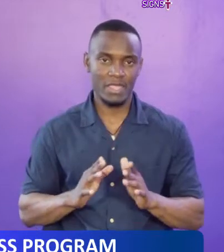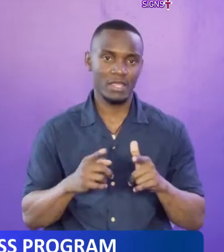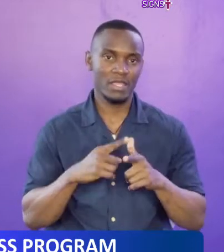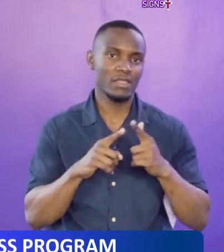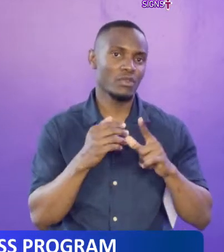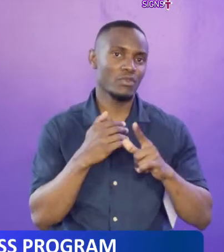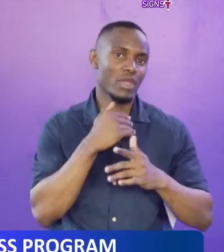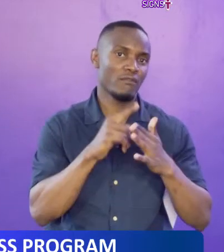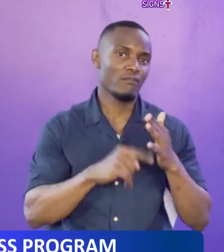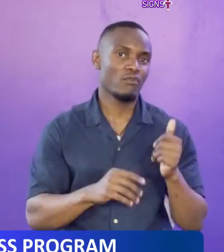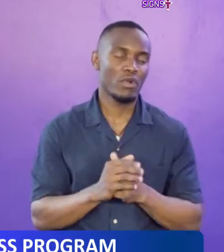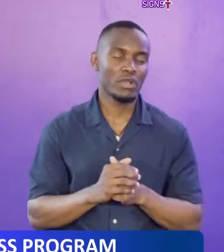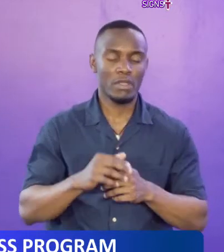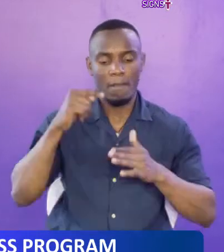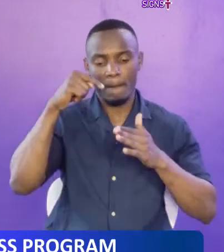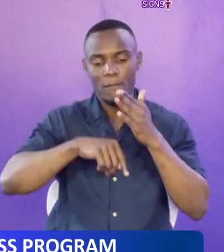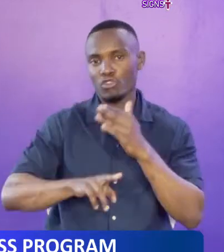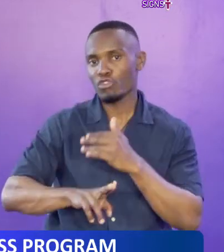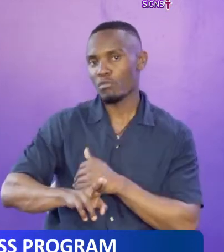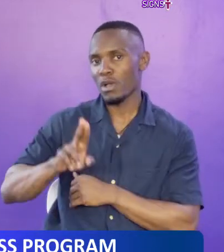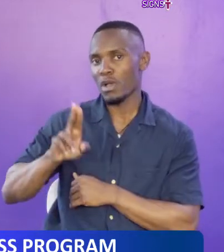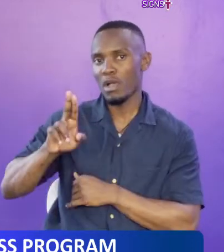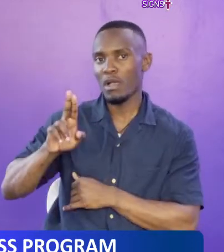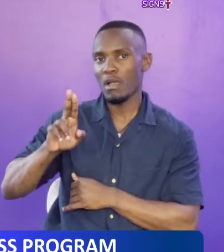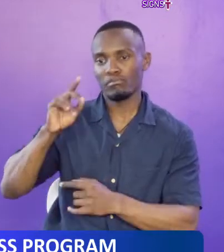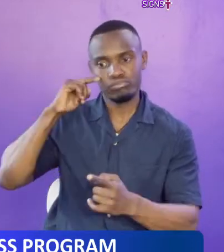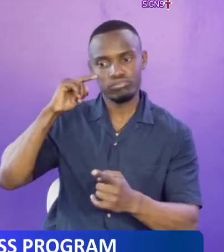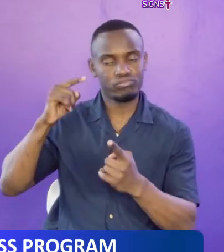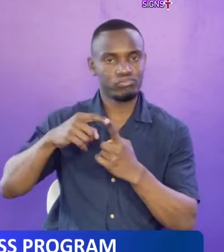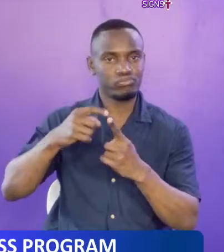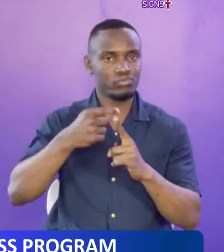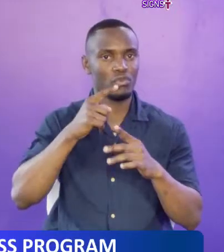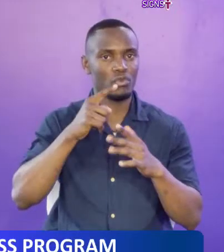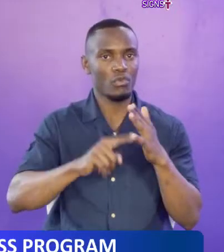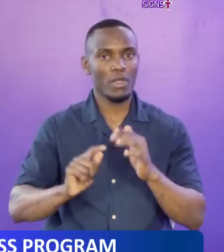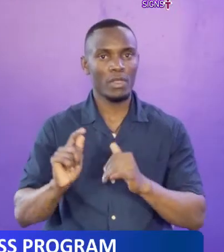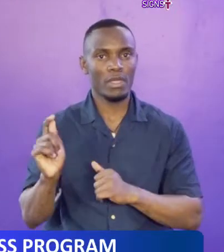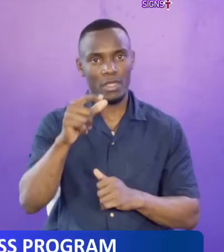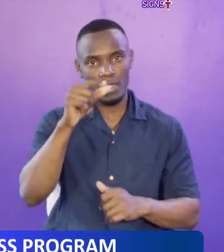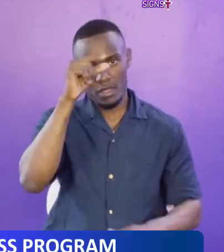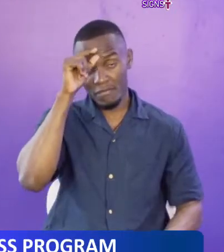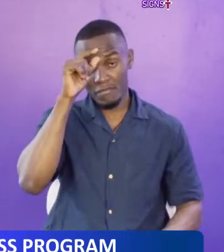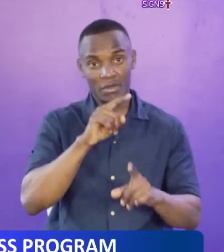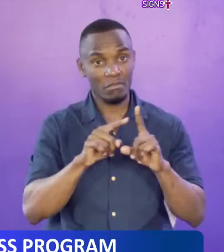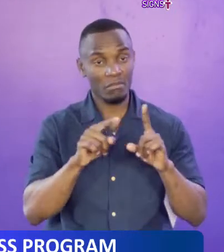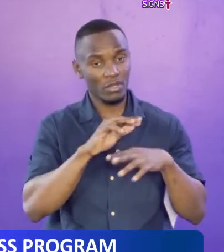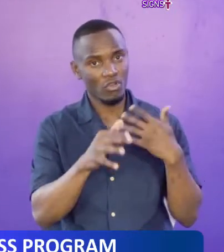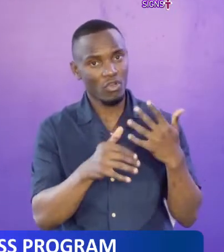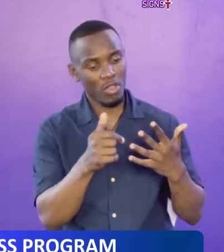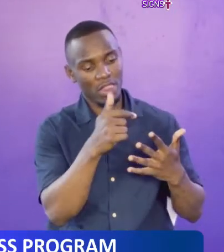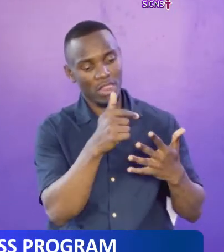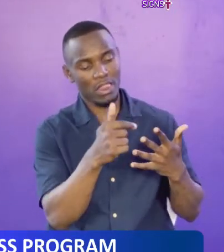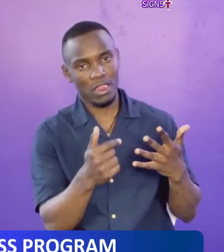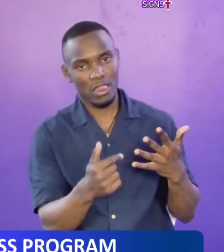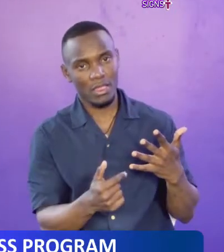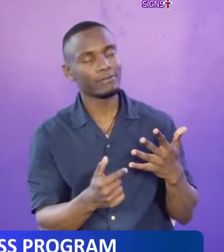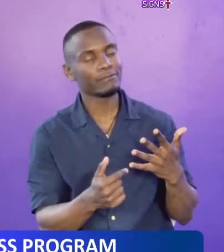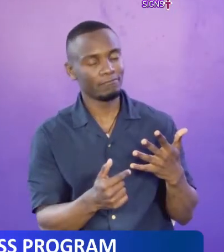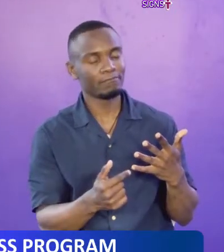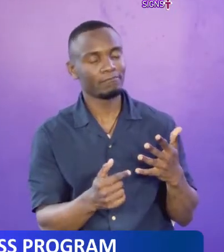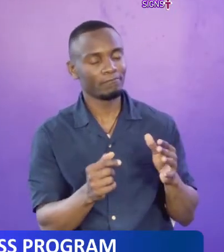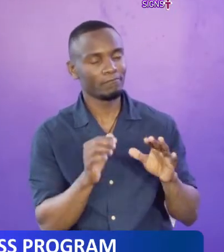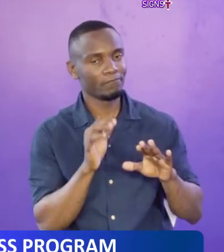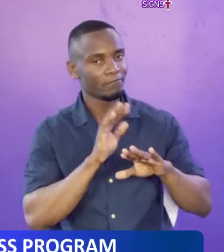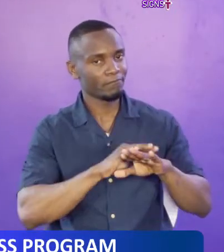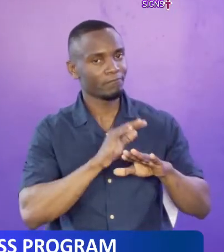the current Kenyan government. But from where we sit, all these are very progressive initiatives, but there